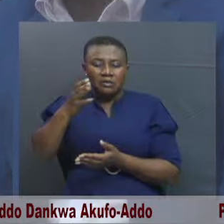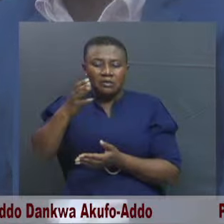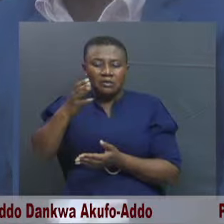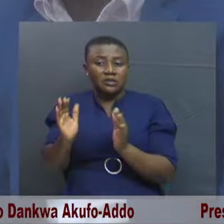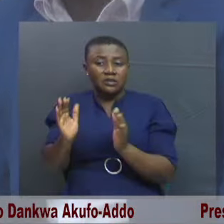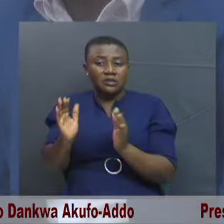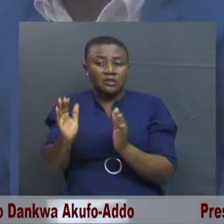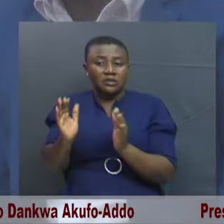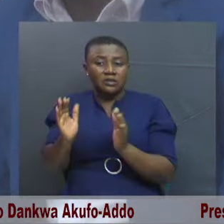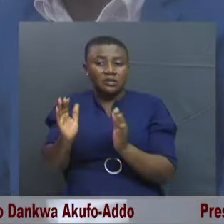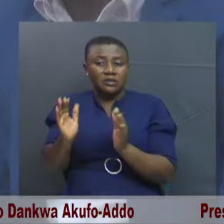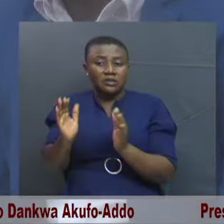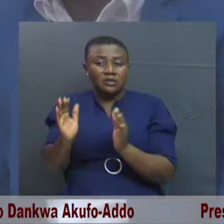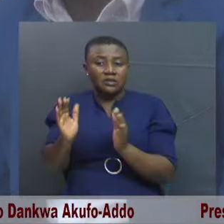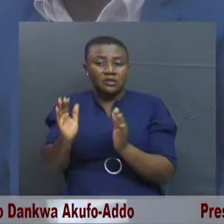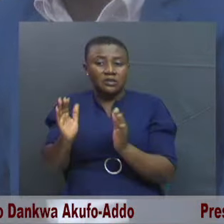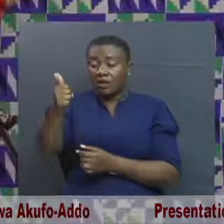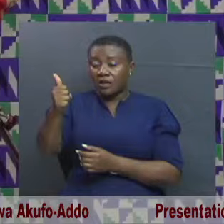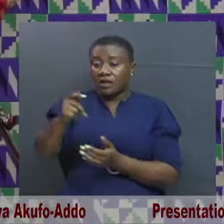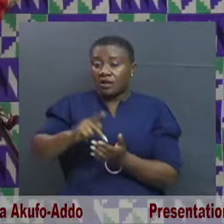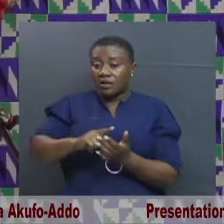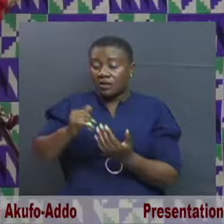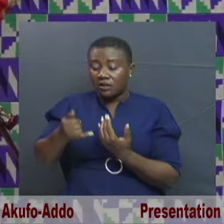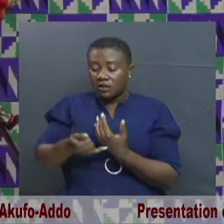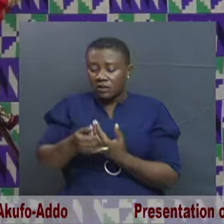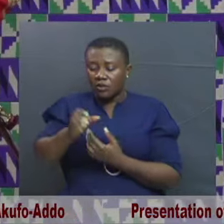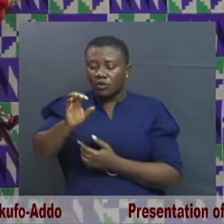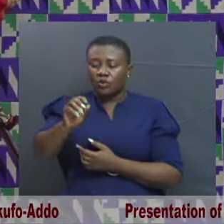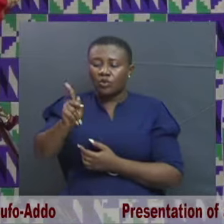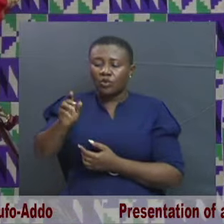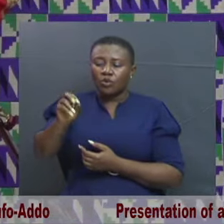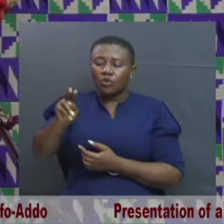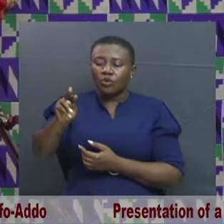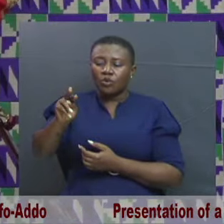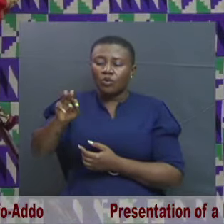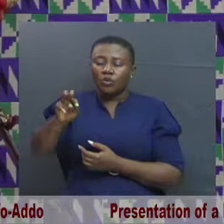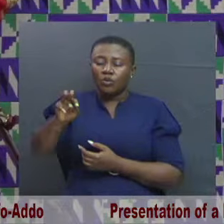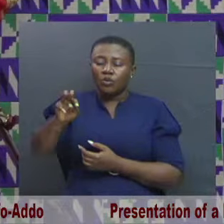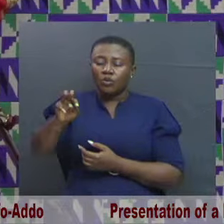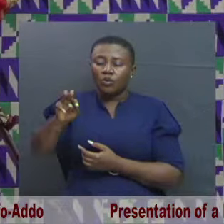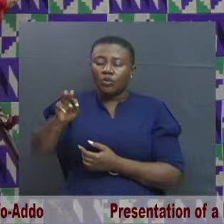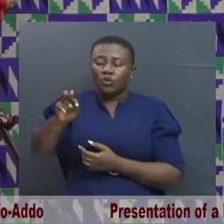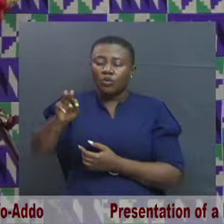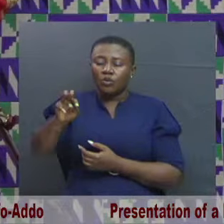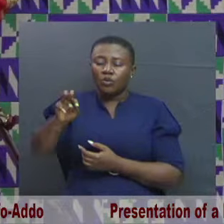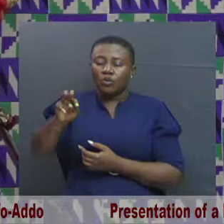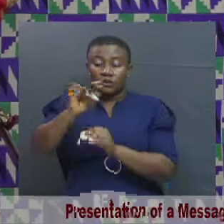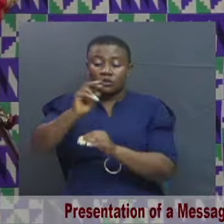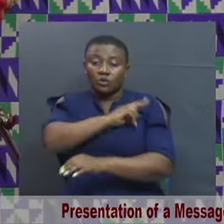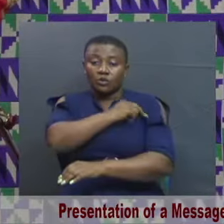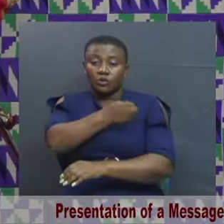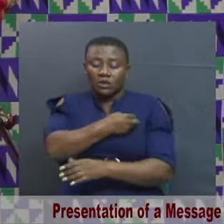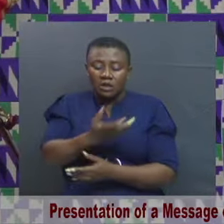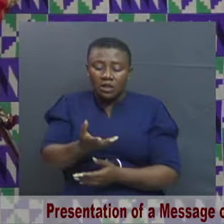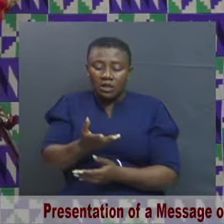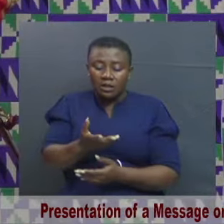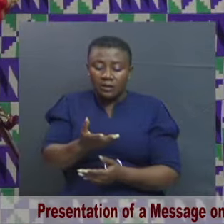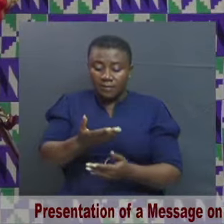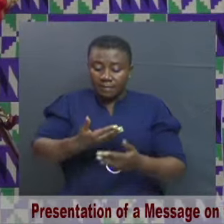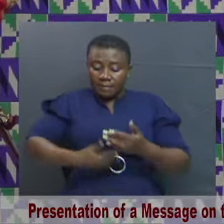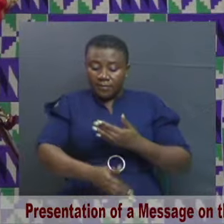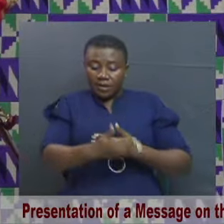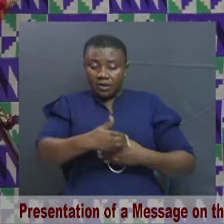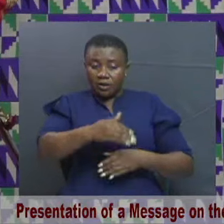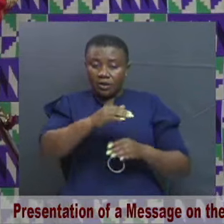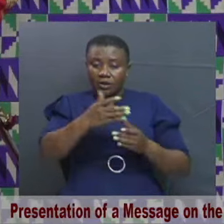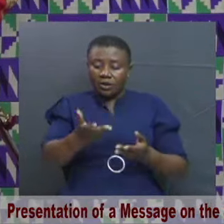May other projects like the confi teaching Hospital cath maternity Block in Kumasi